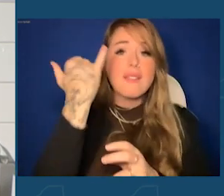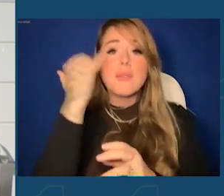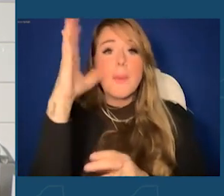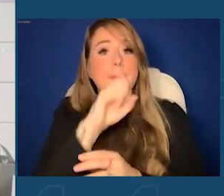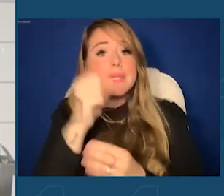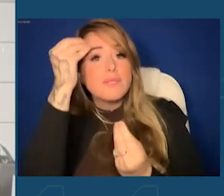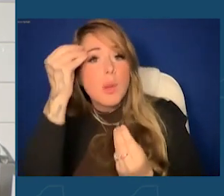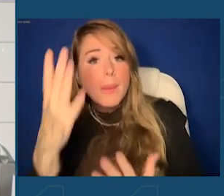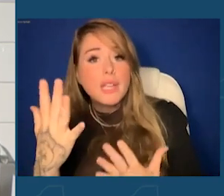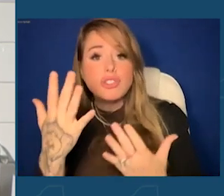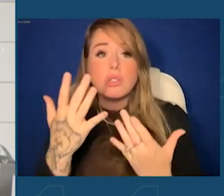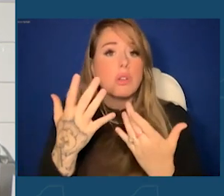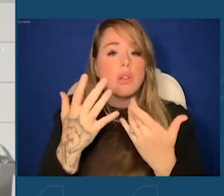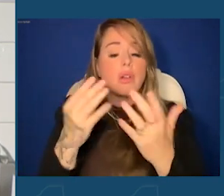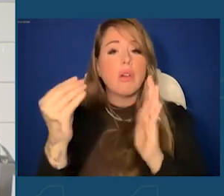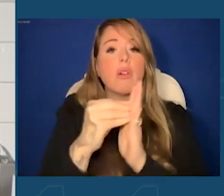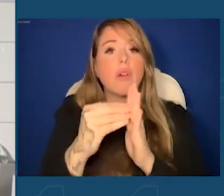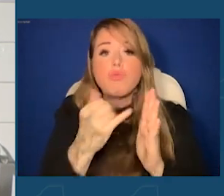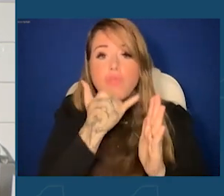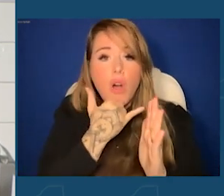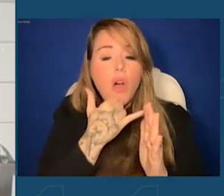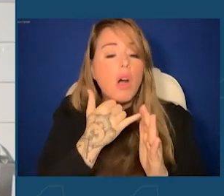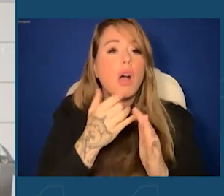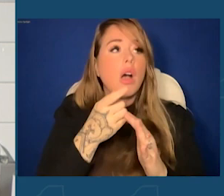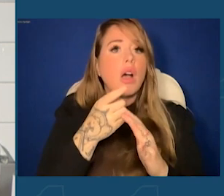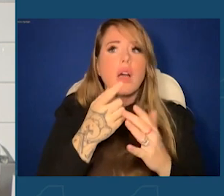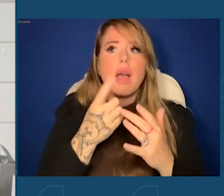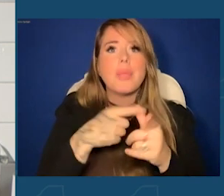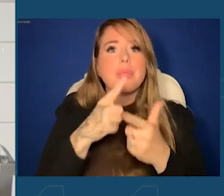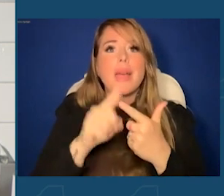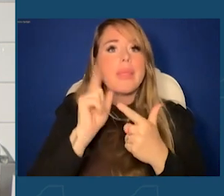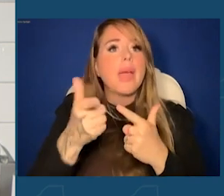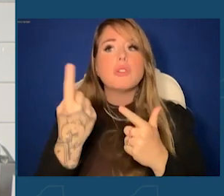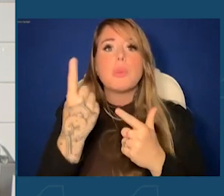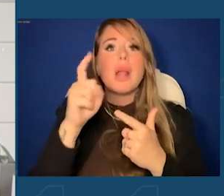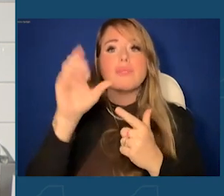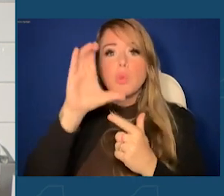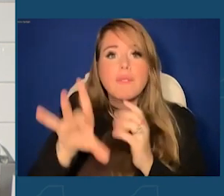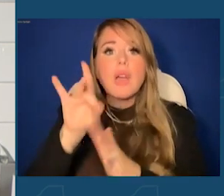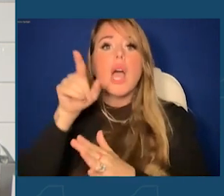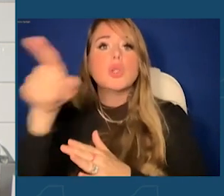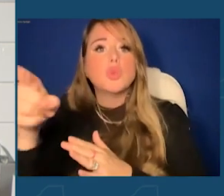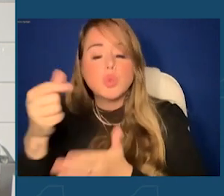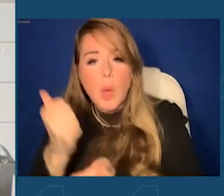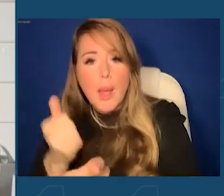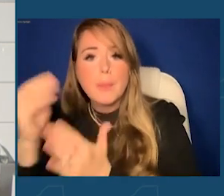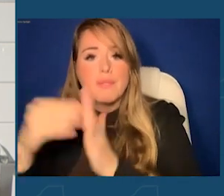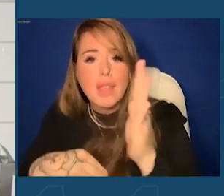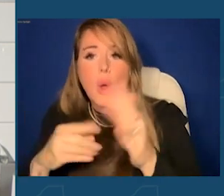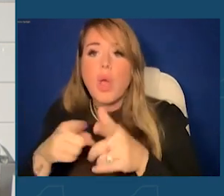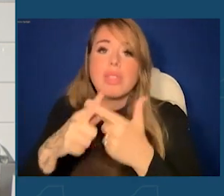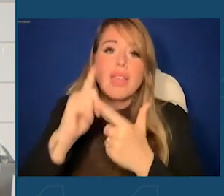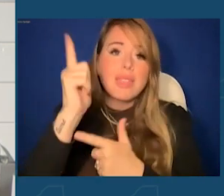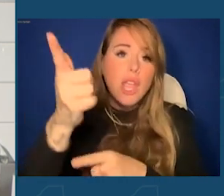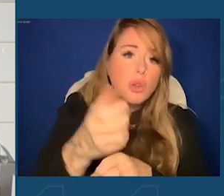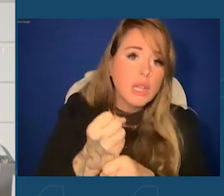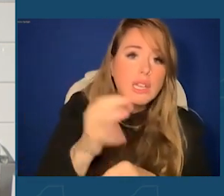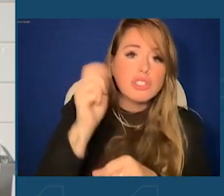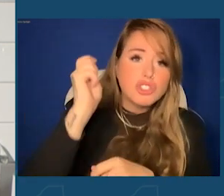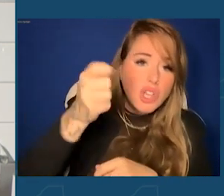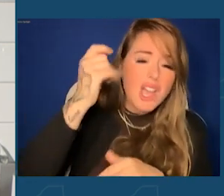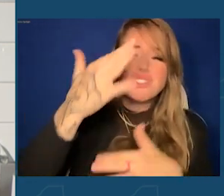going to find you to update the application, then at some point you're going to go see a judge. We don't have enough judges here in the state of New